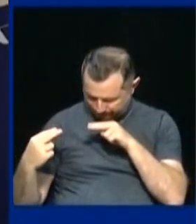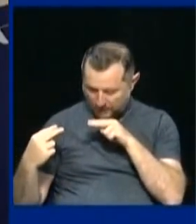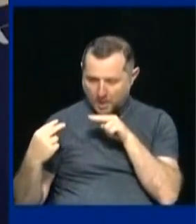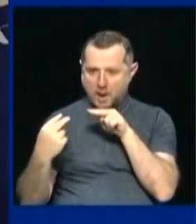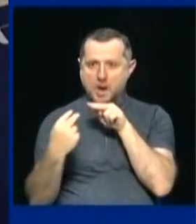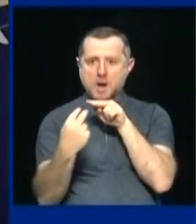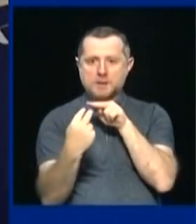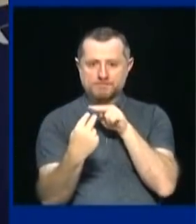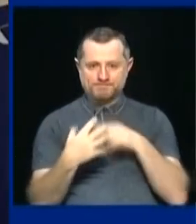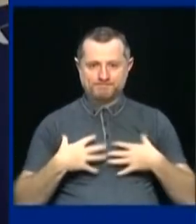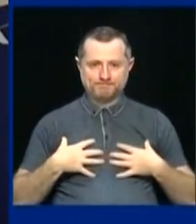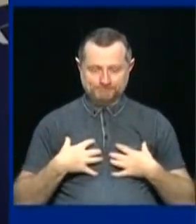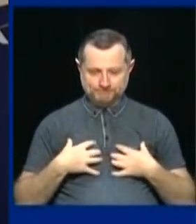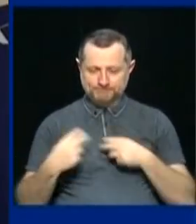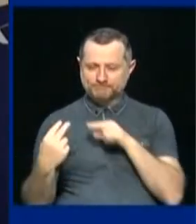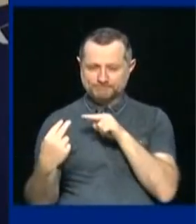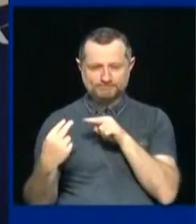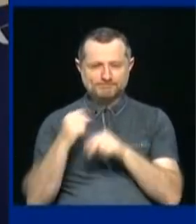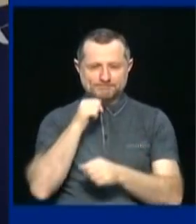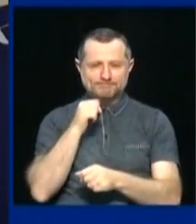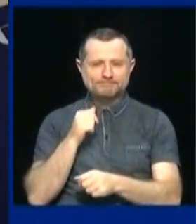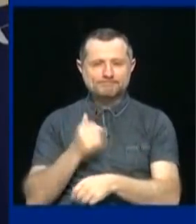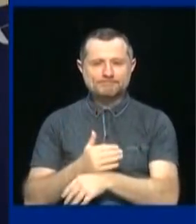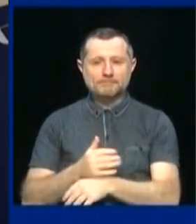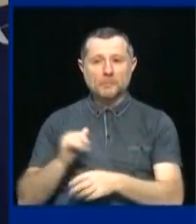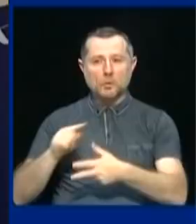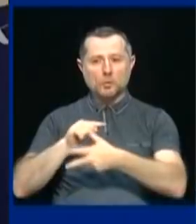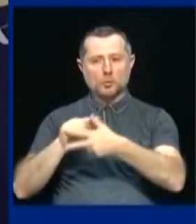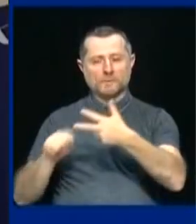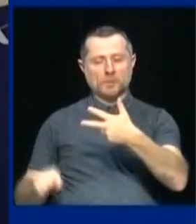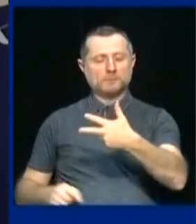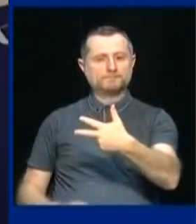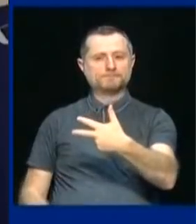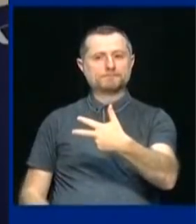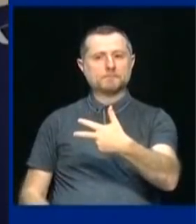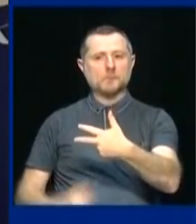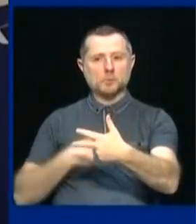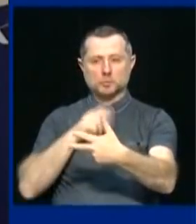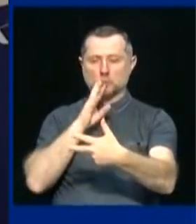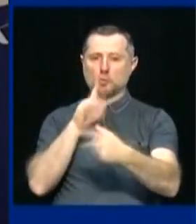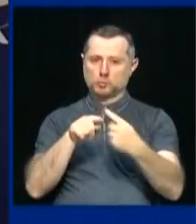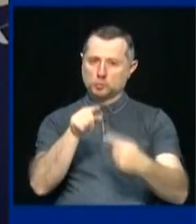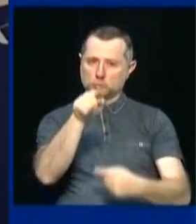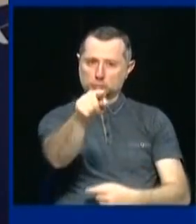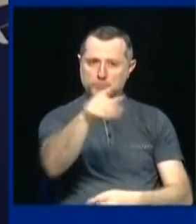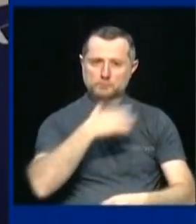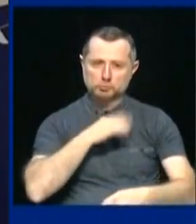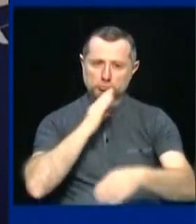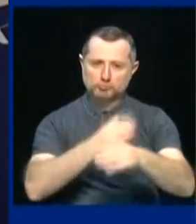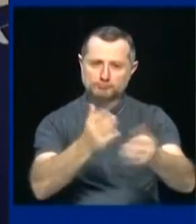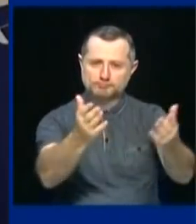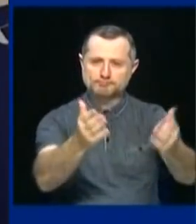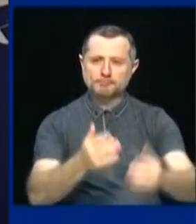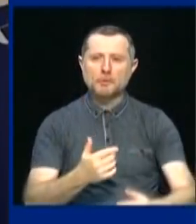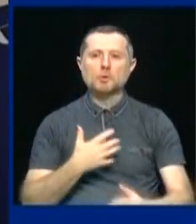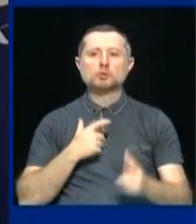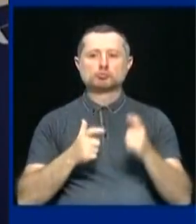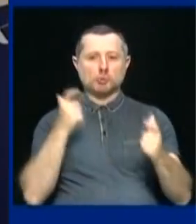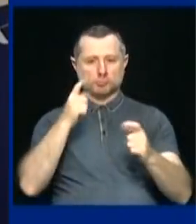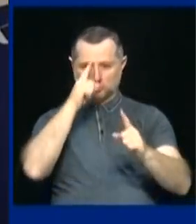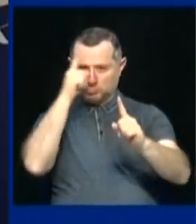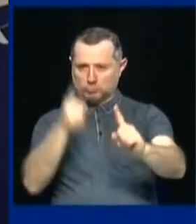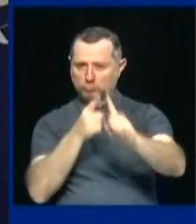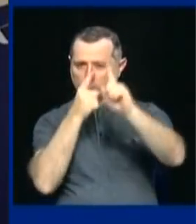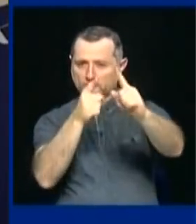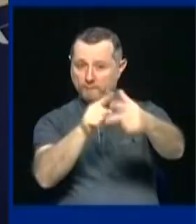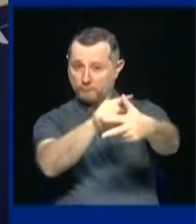want my three jewels to know this. My greatest goal is for them to have a better future than